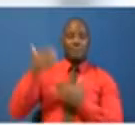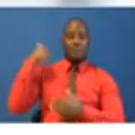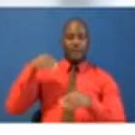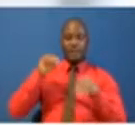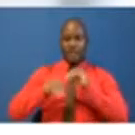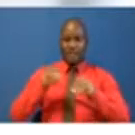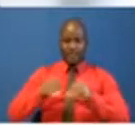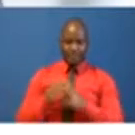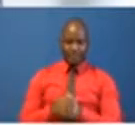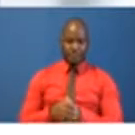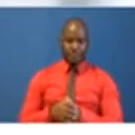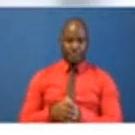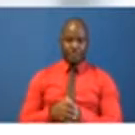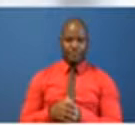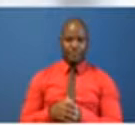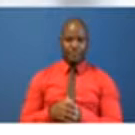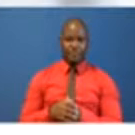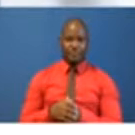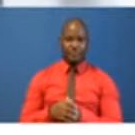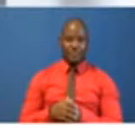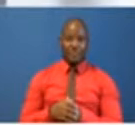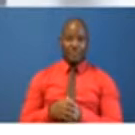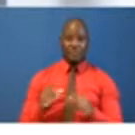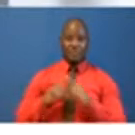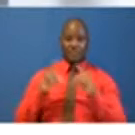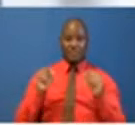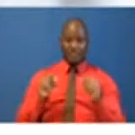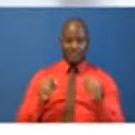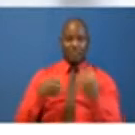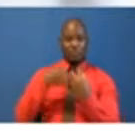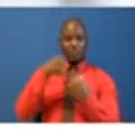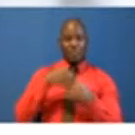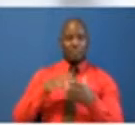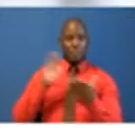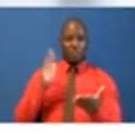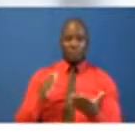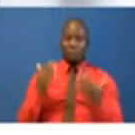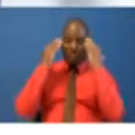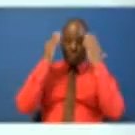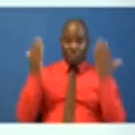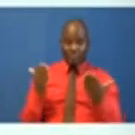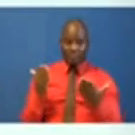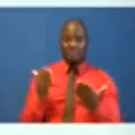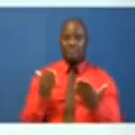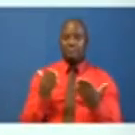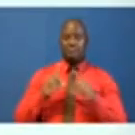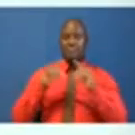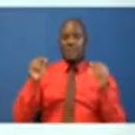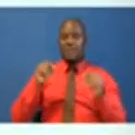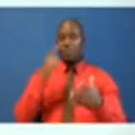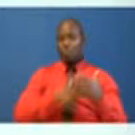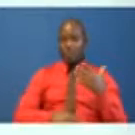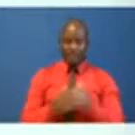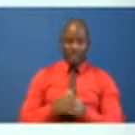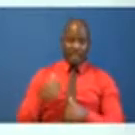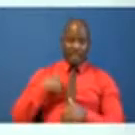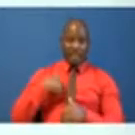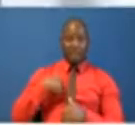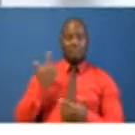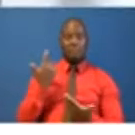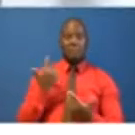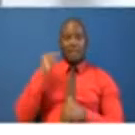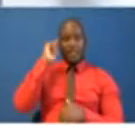elections but but then of course some quite many so so we don't know which parameter plays what but i think